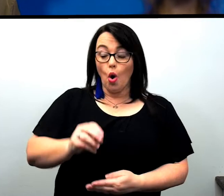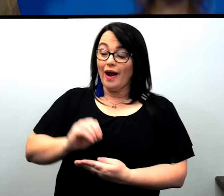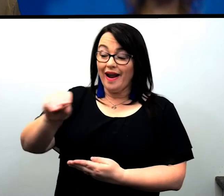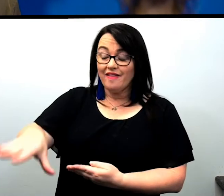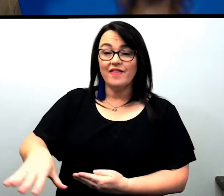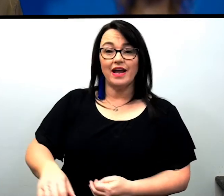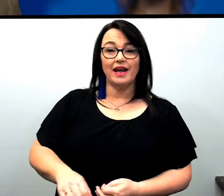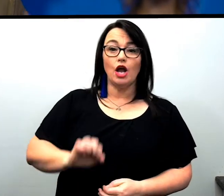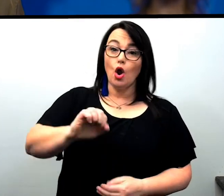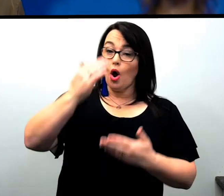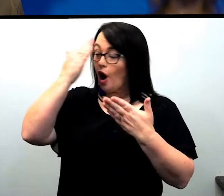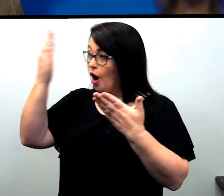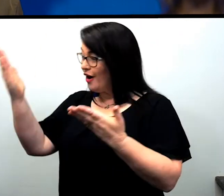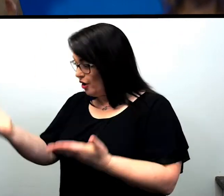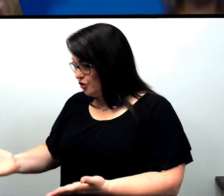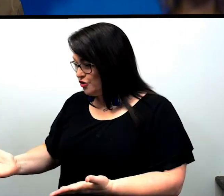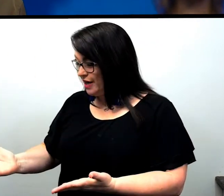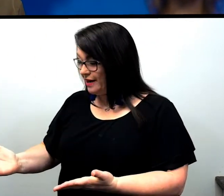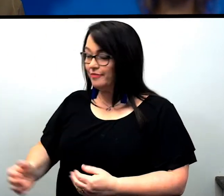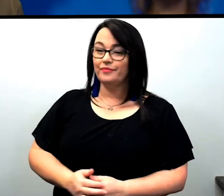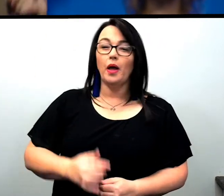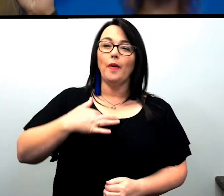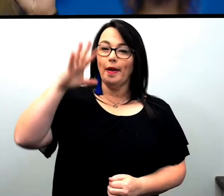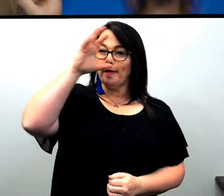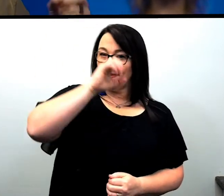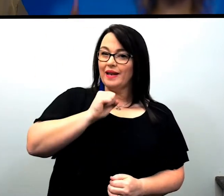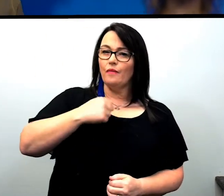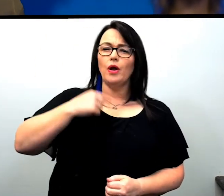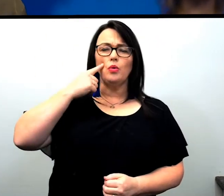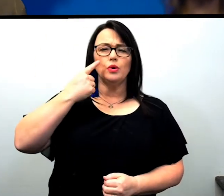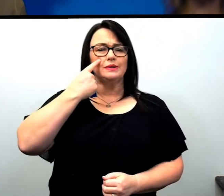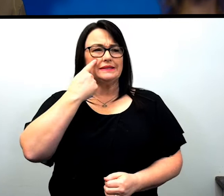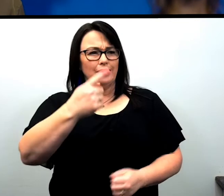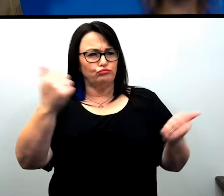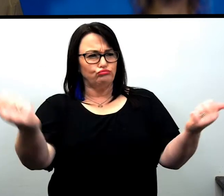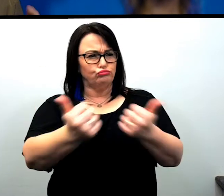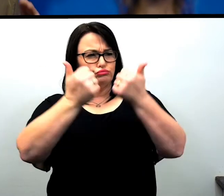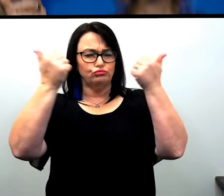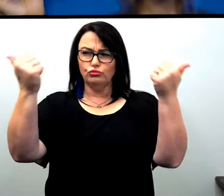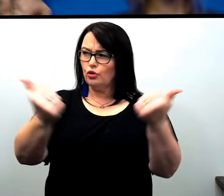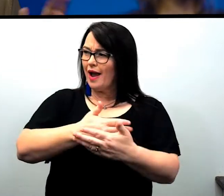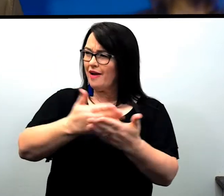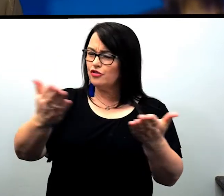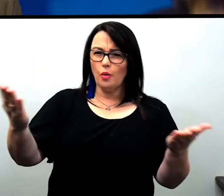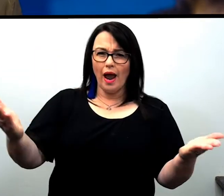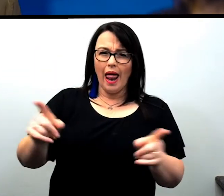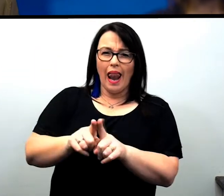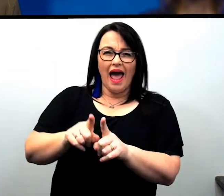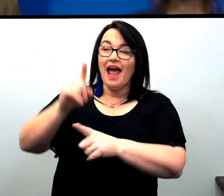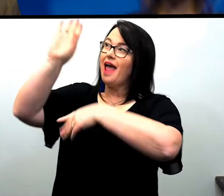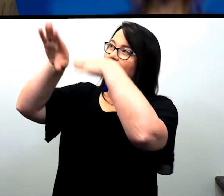keep honoring Him, but let's believe that we're going to see an abundance in every place, that there's going to come the supply of